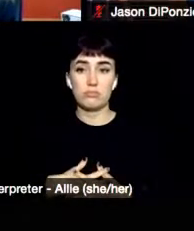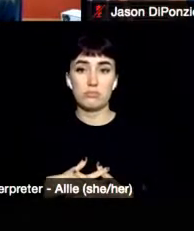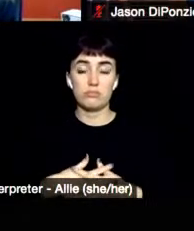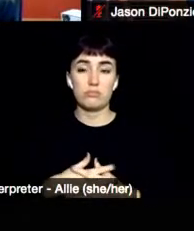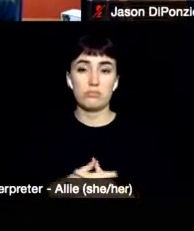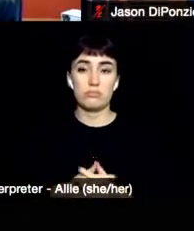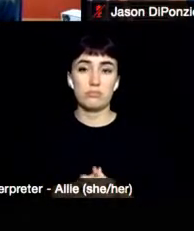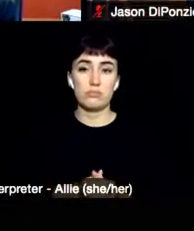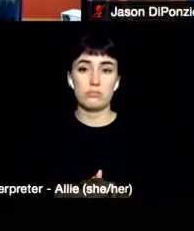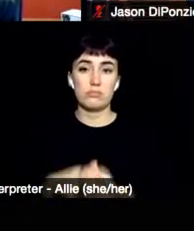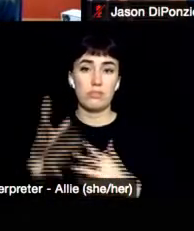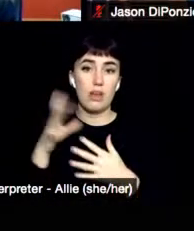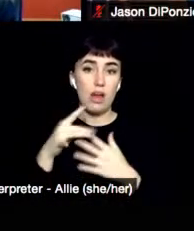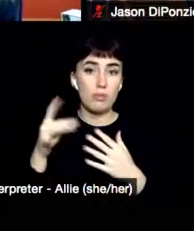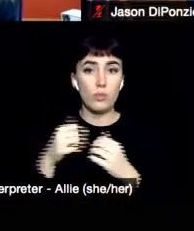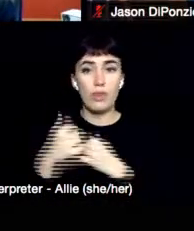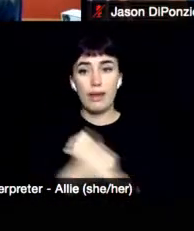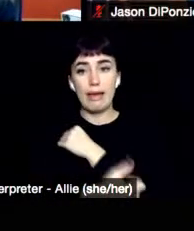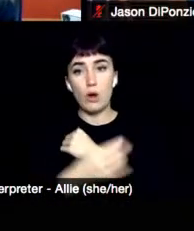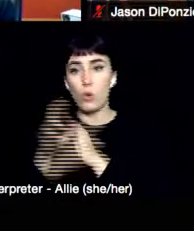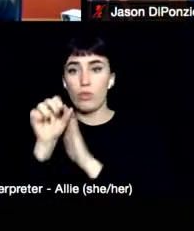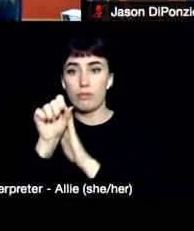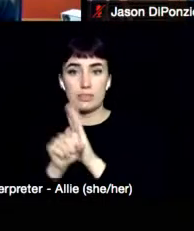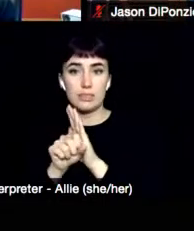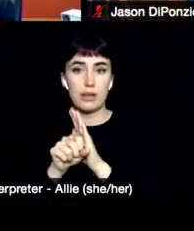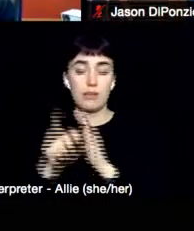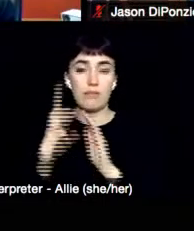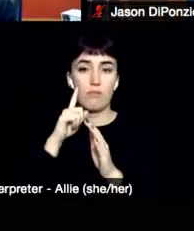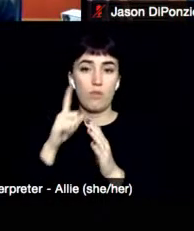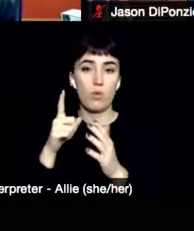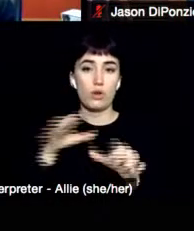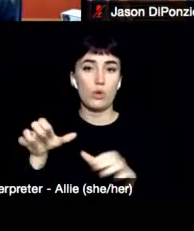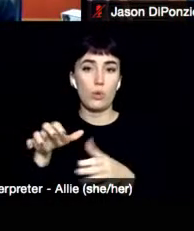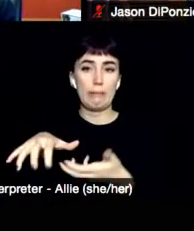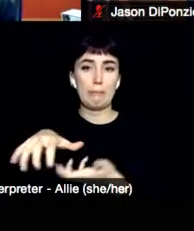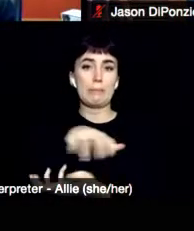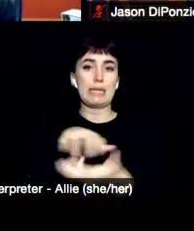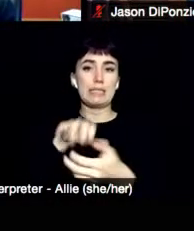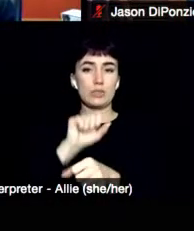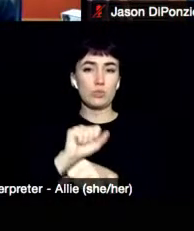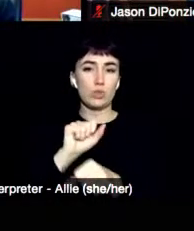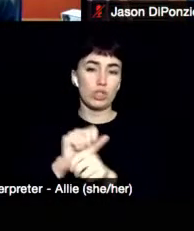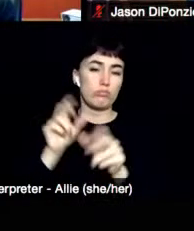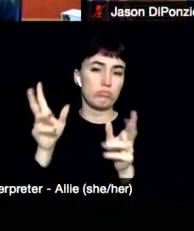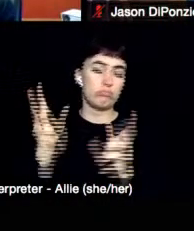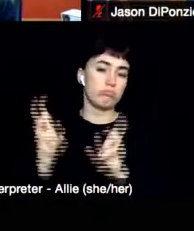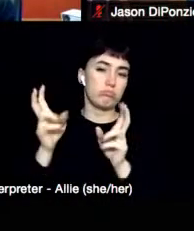the option with the county or the state of doing mixed work, if you will.